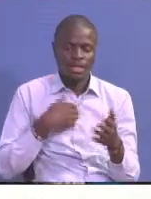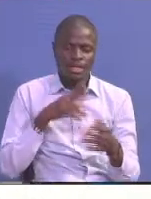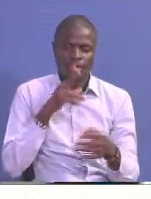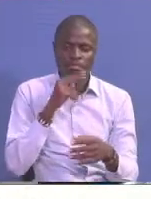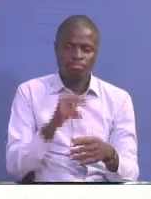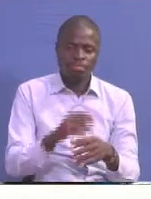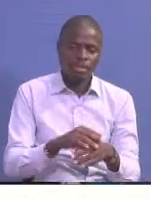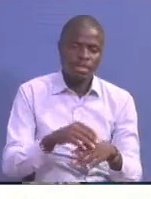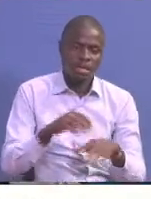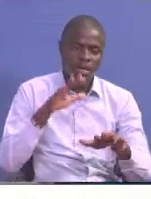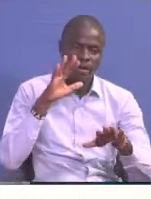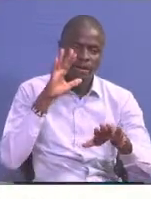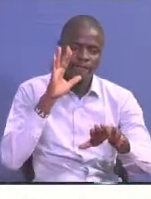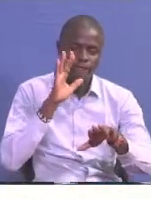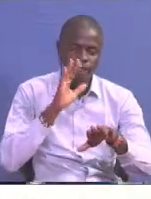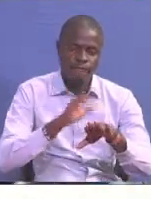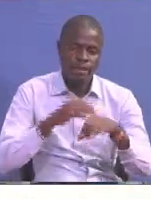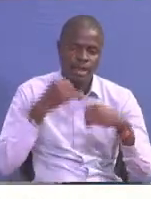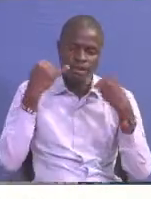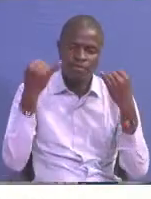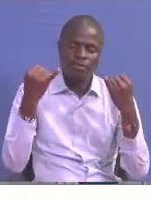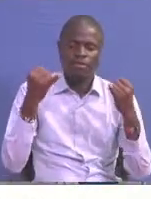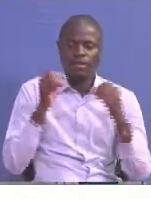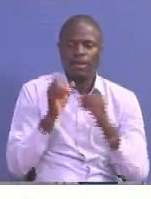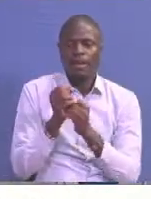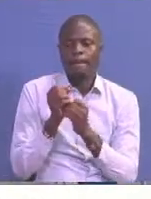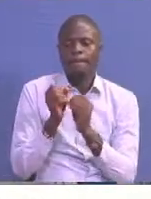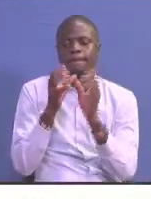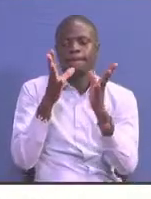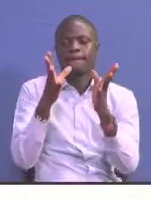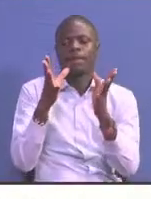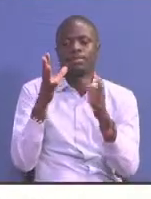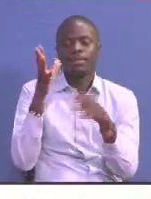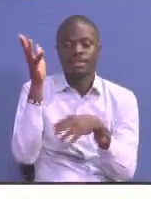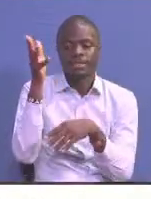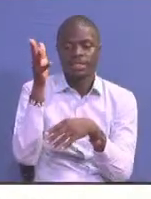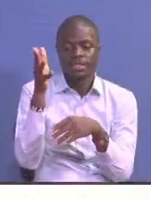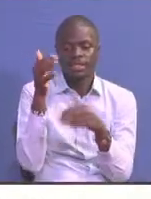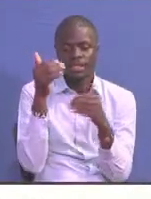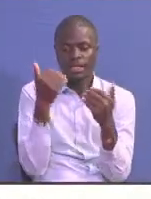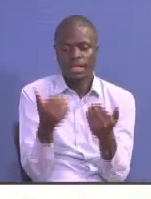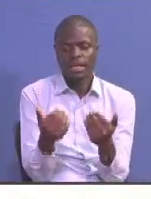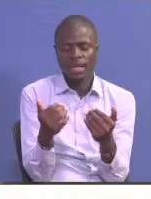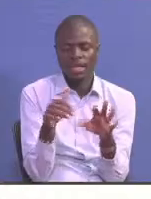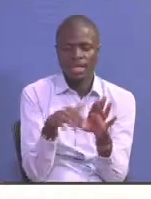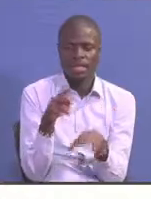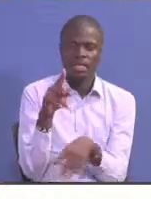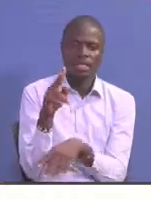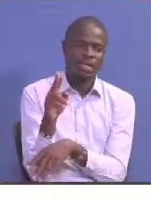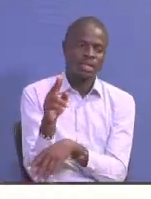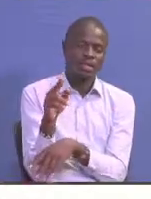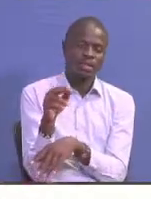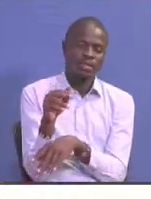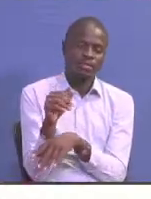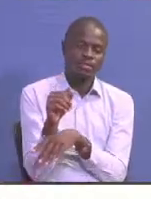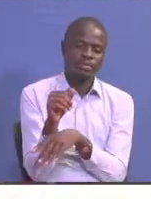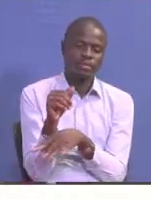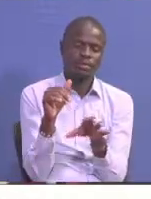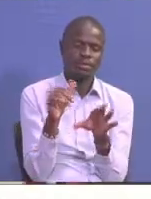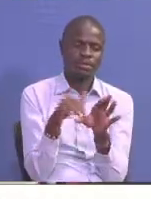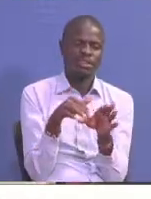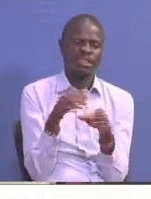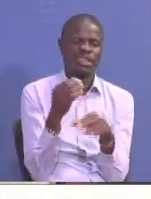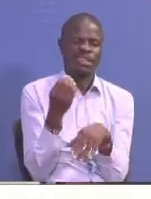been such an informative public lecture right here at Kenyatta University's amphitheater. Indeed, just